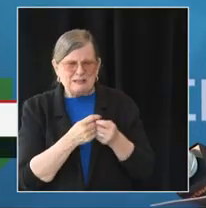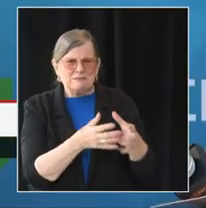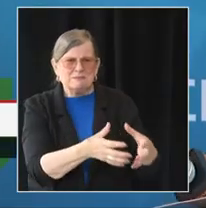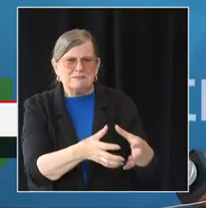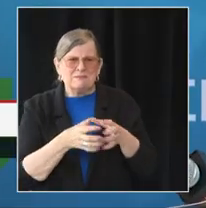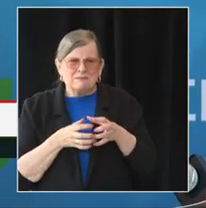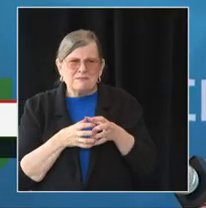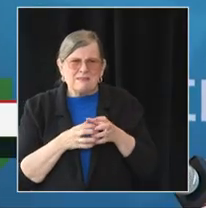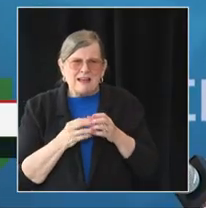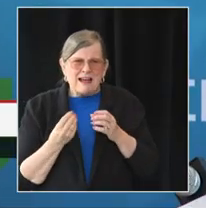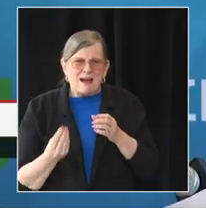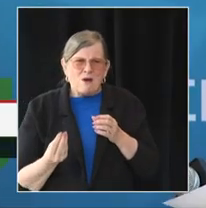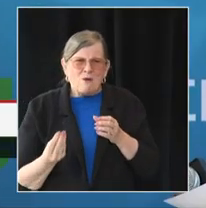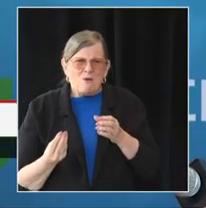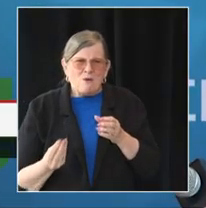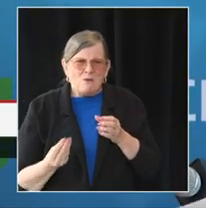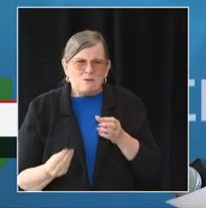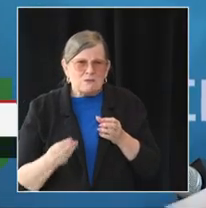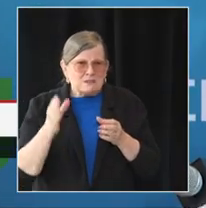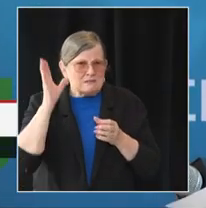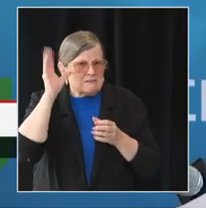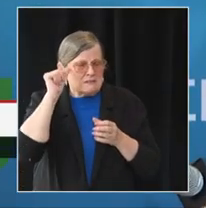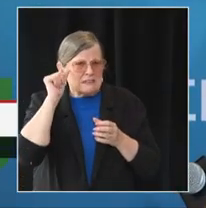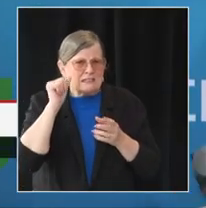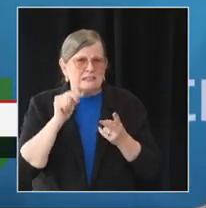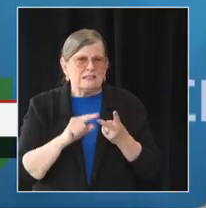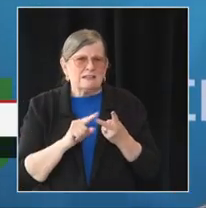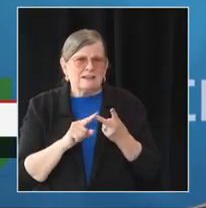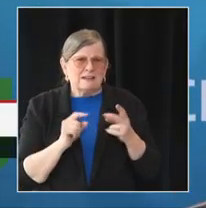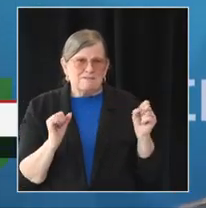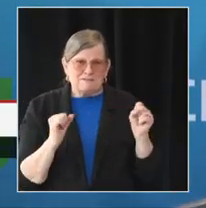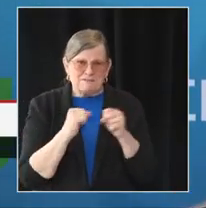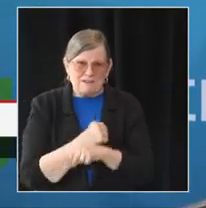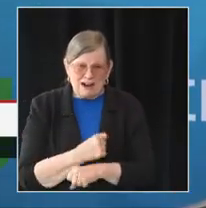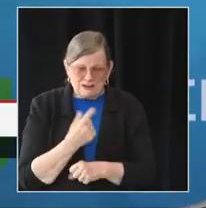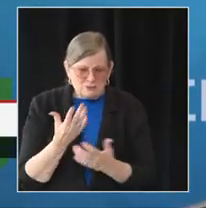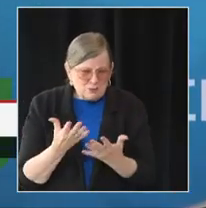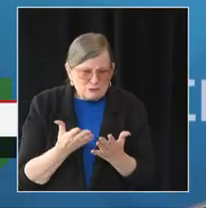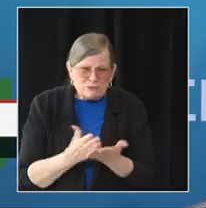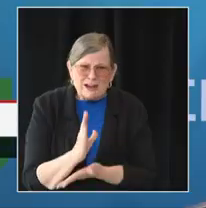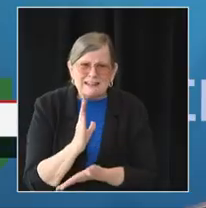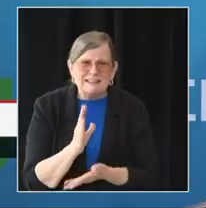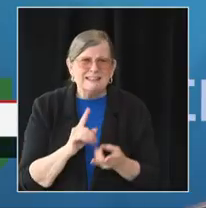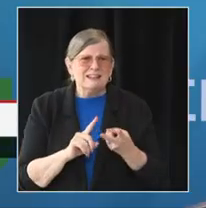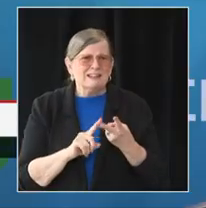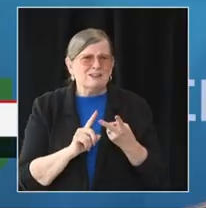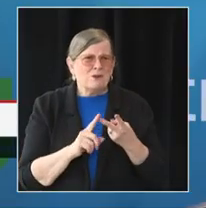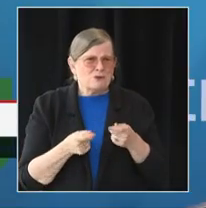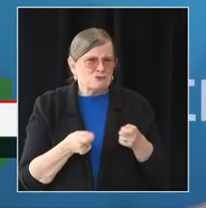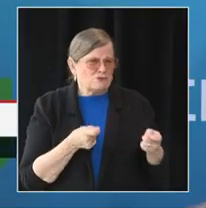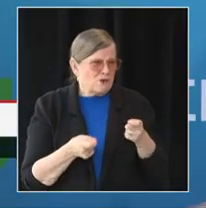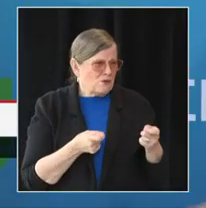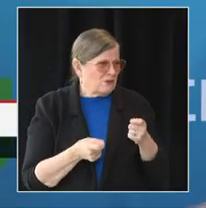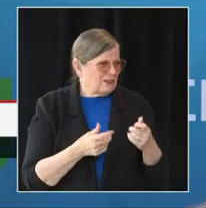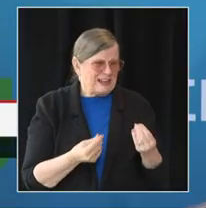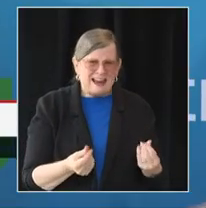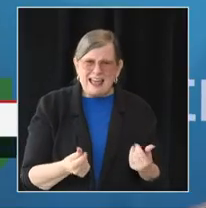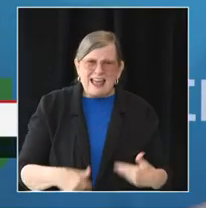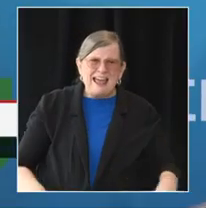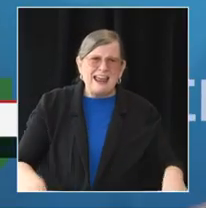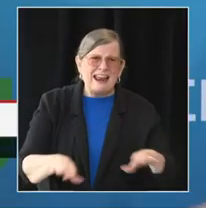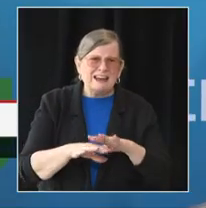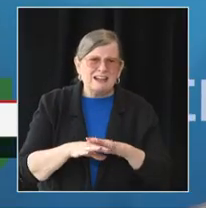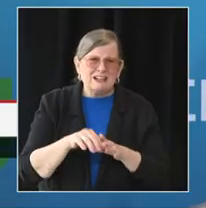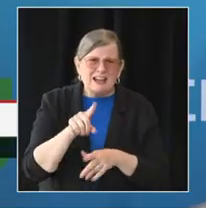fighting for what we knew was right for DC. The first thing we had to do was get control of the land. 180 acres has